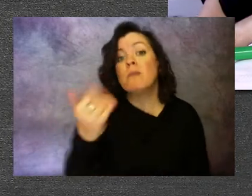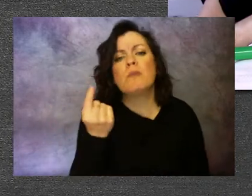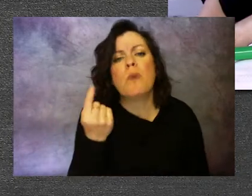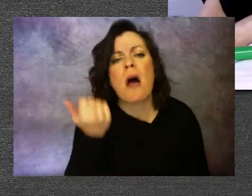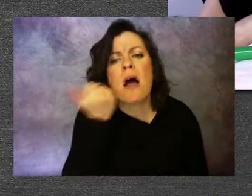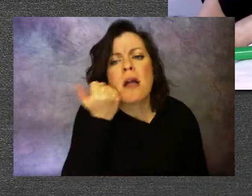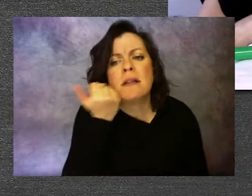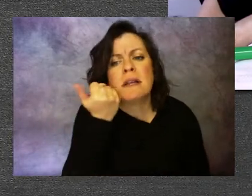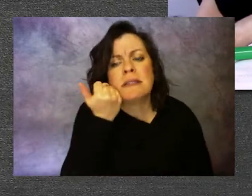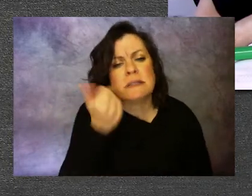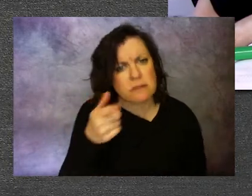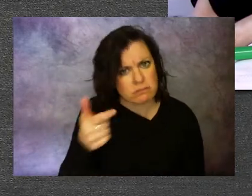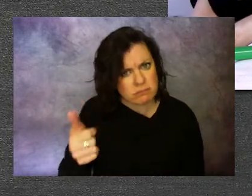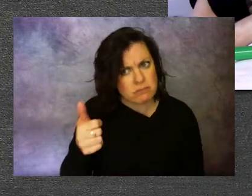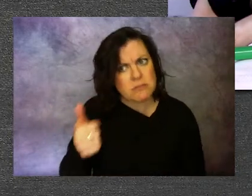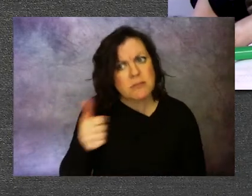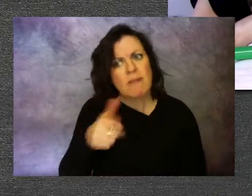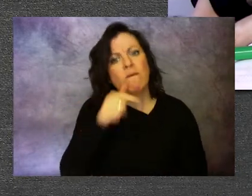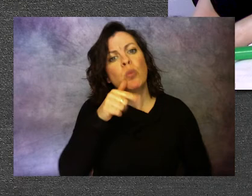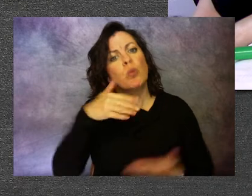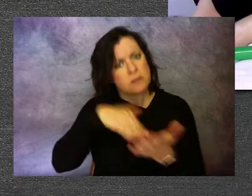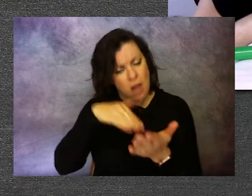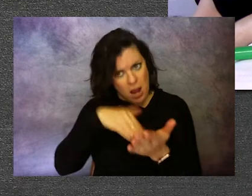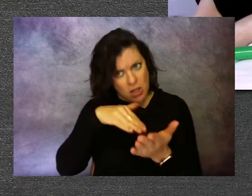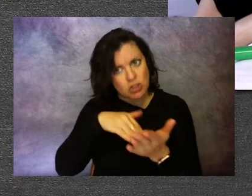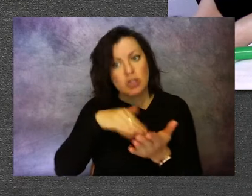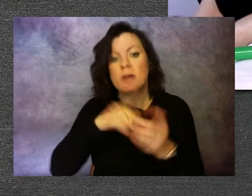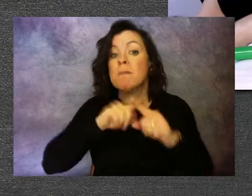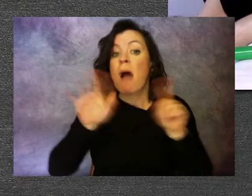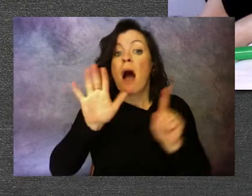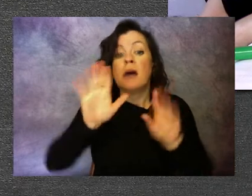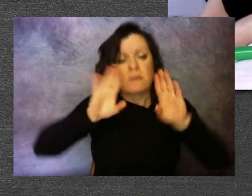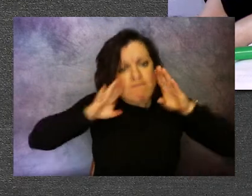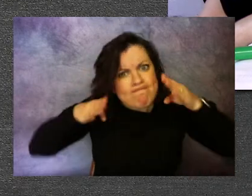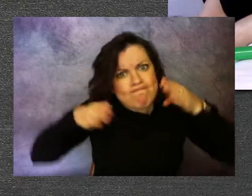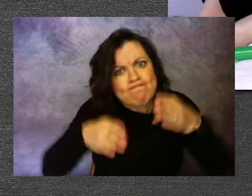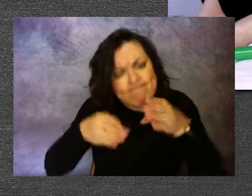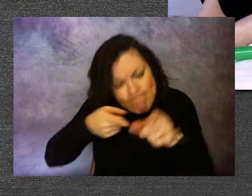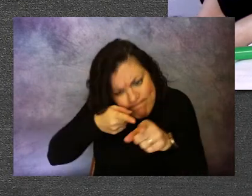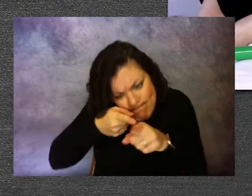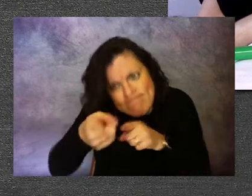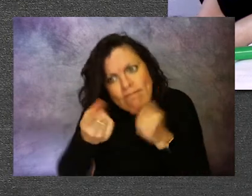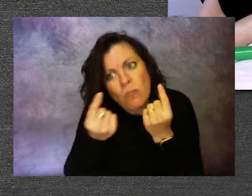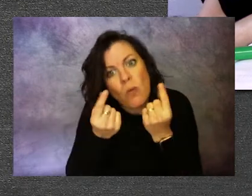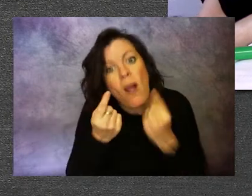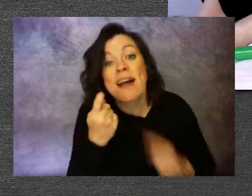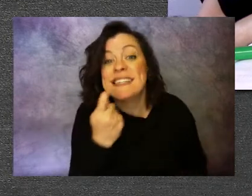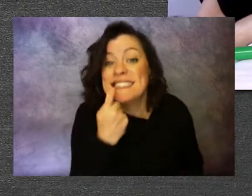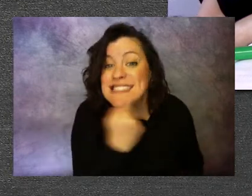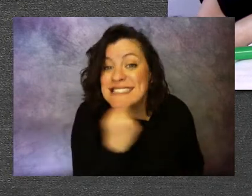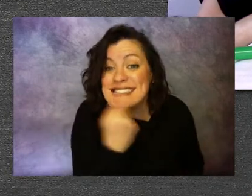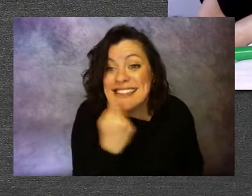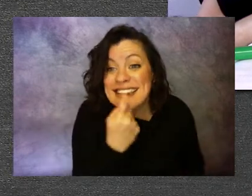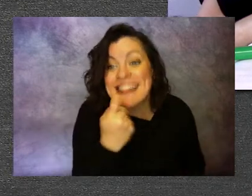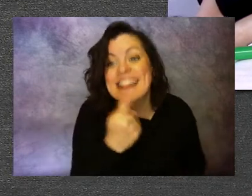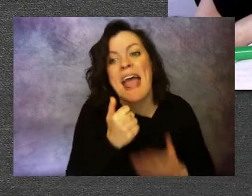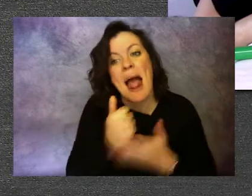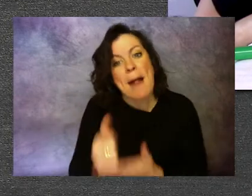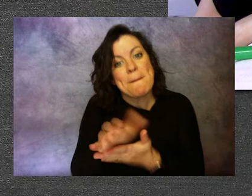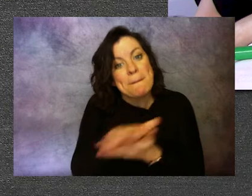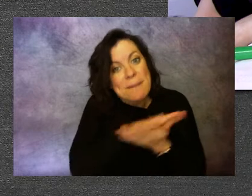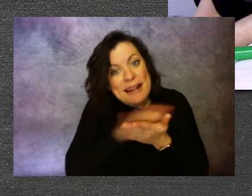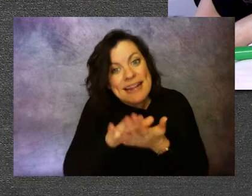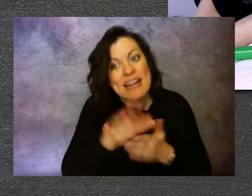is a special kind of doctor that helps to keep your teeth clean and healthy, and they also know how to fix